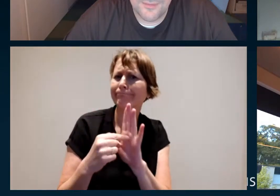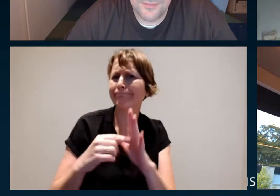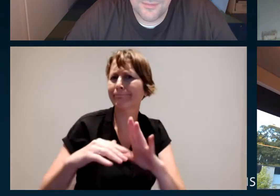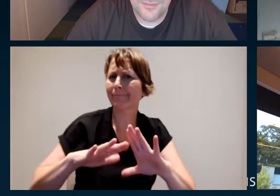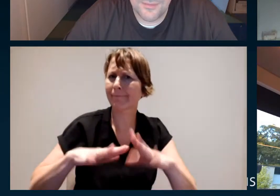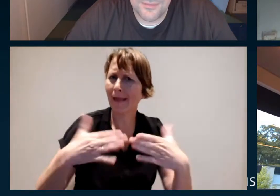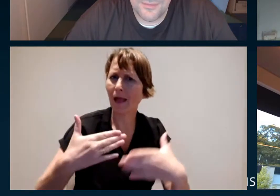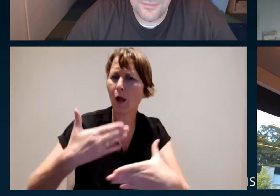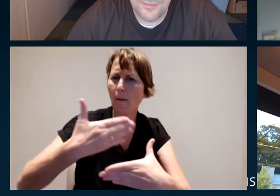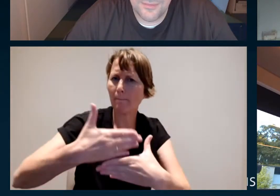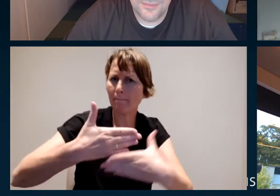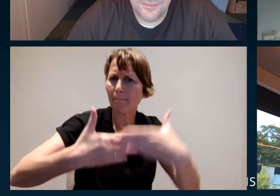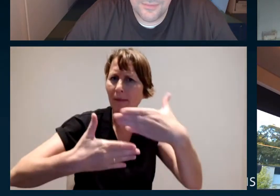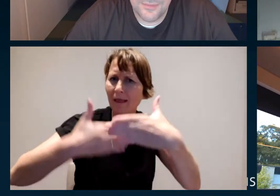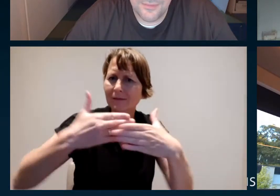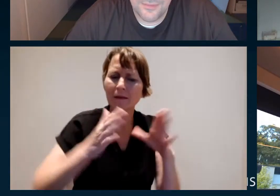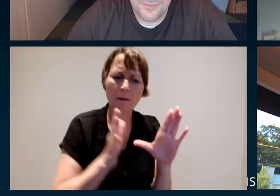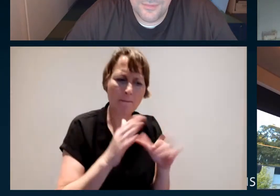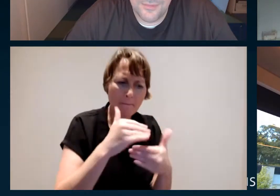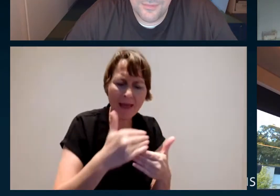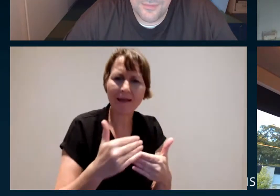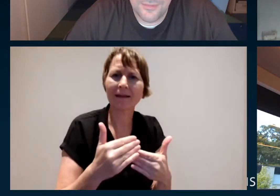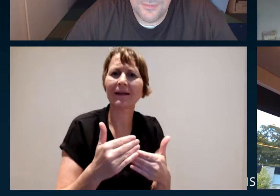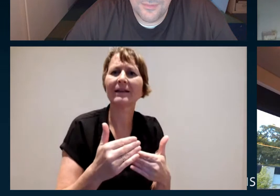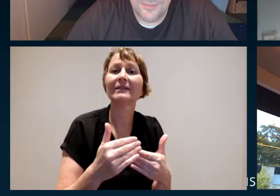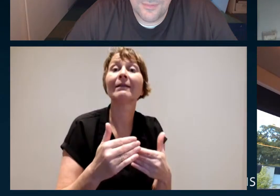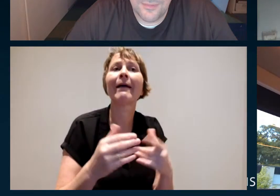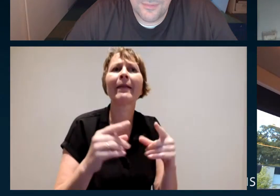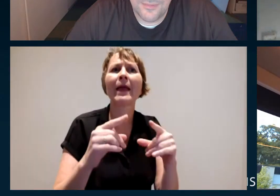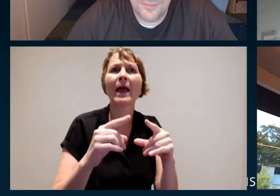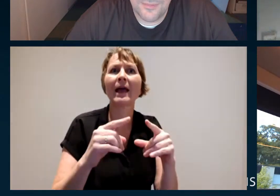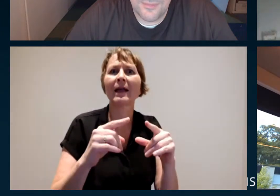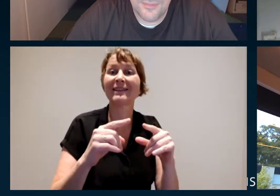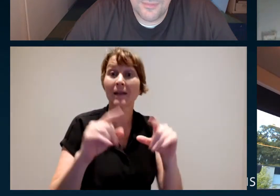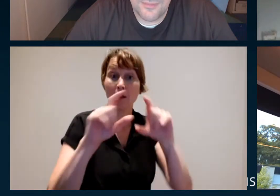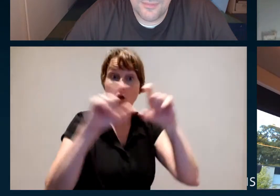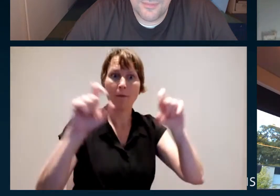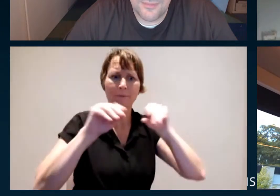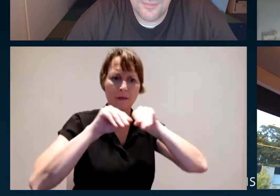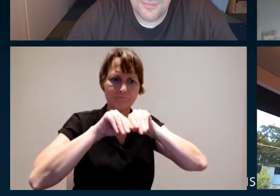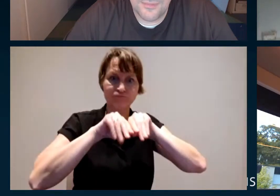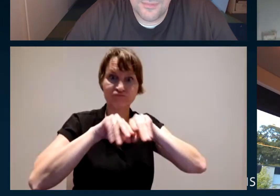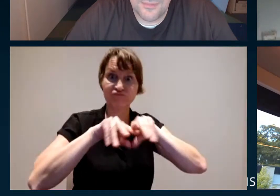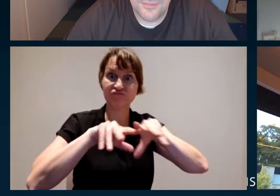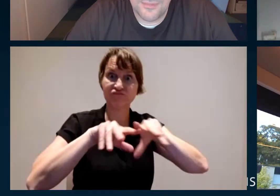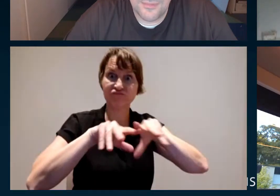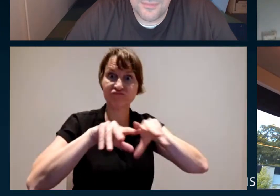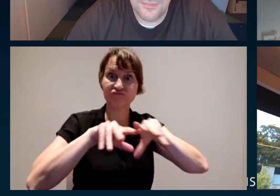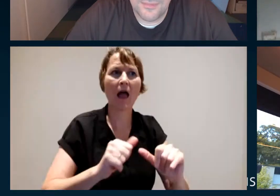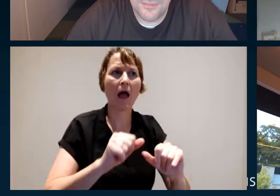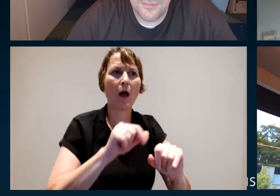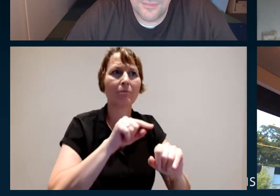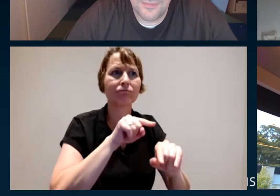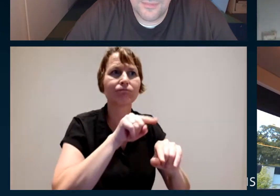it, publish it, and then push it to an organization, and then we use it. And that would be a simple one which we start, and then I will show